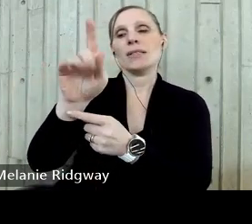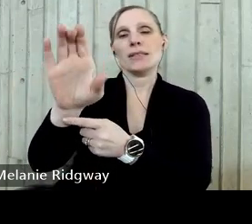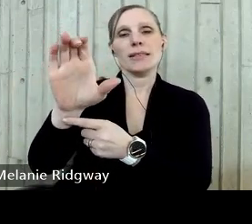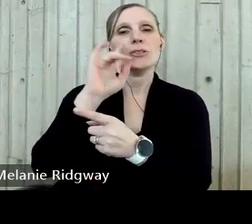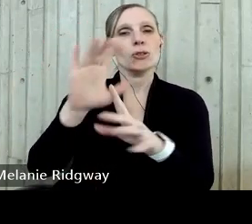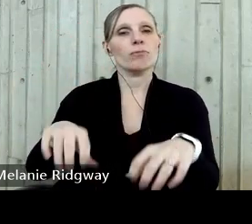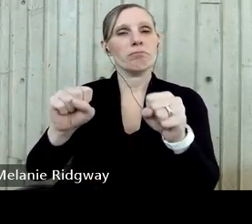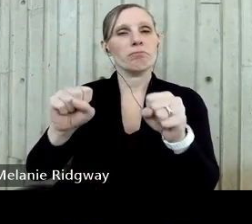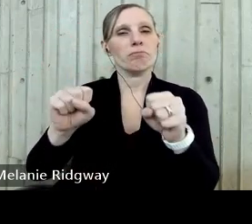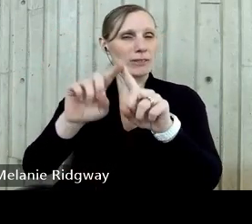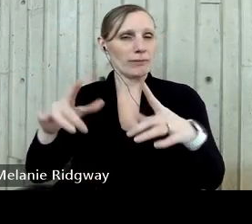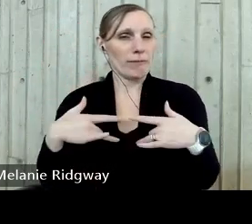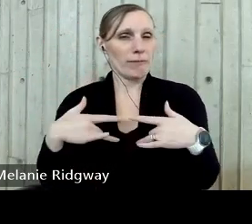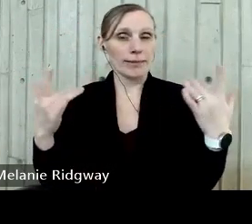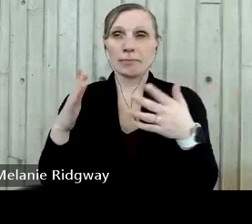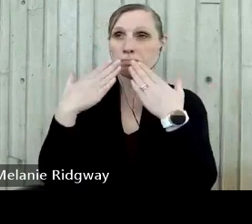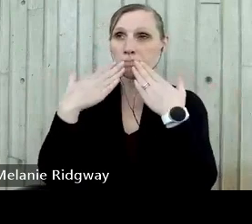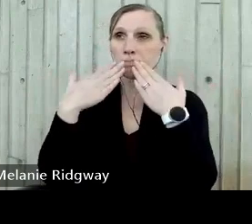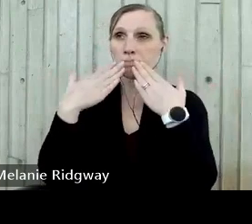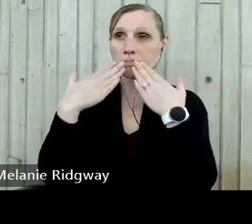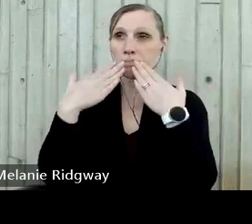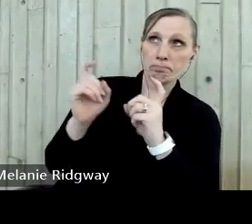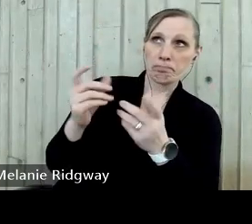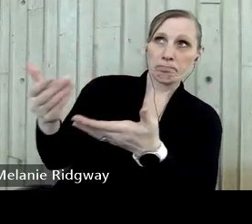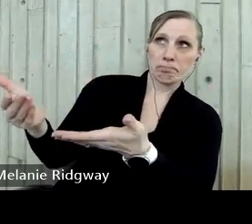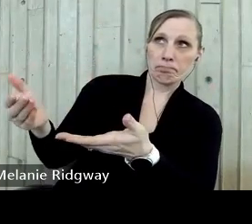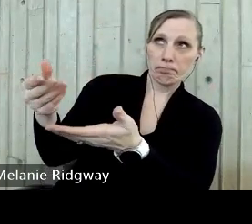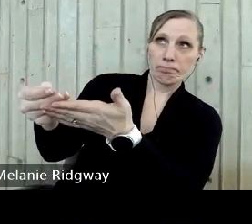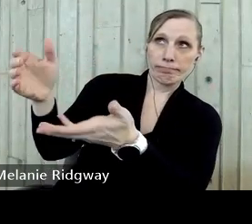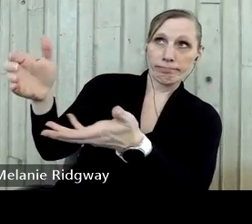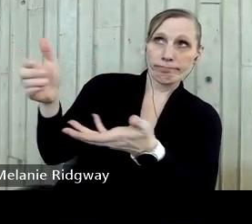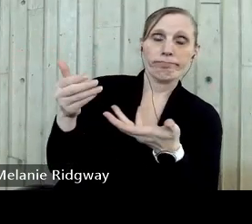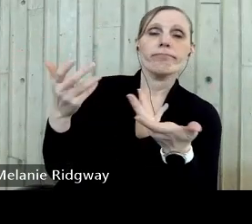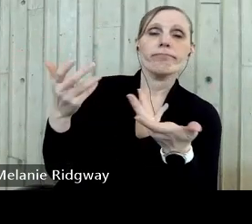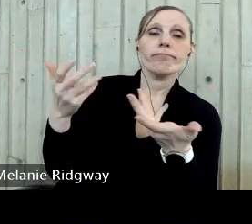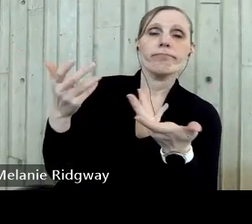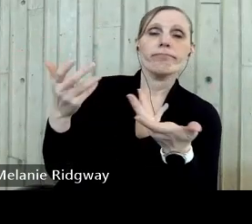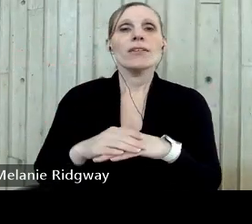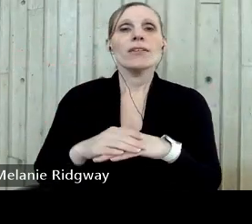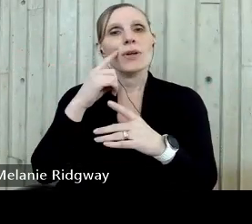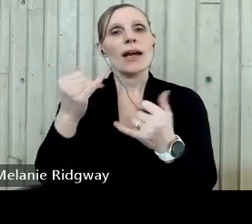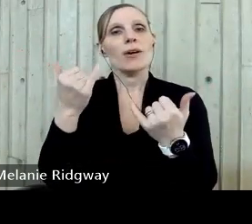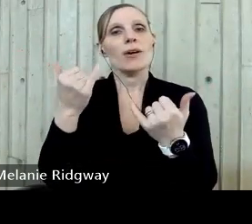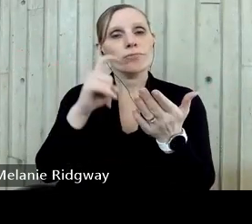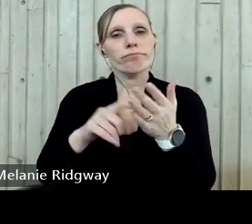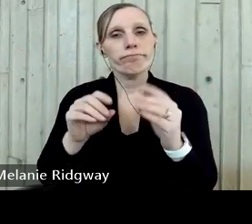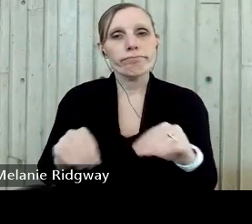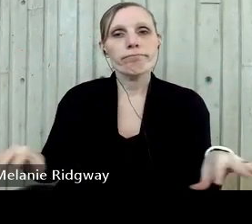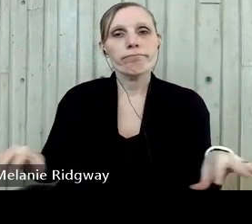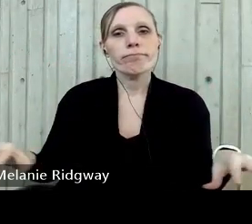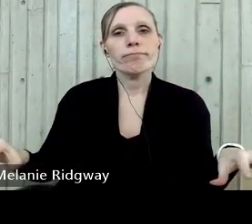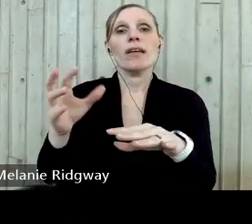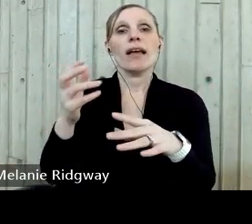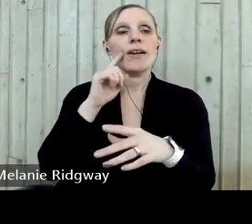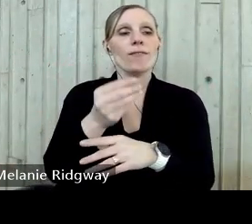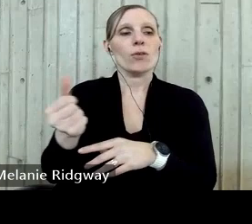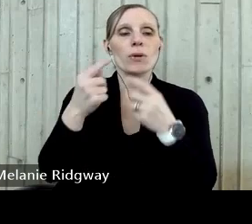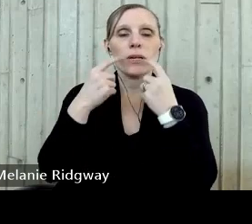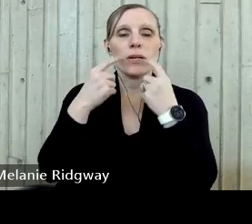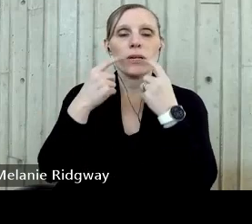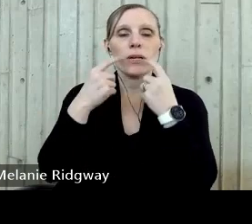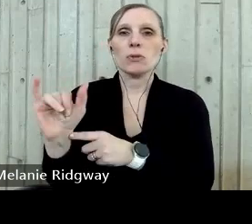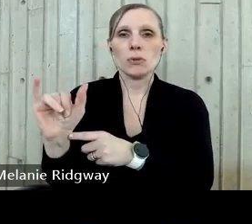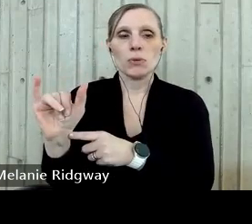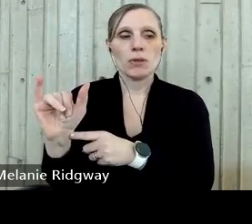now that most of our guests have settled, we're going to begin with a land acknowledgement and a few housekeeping items